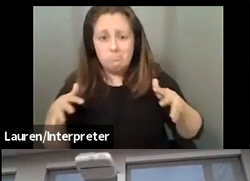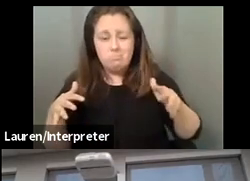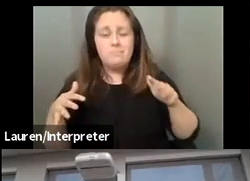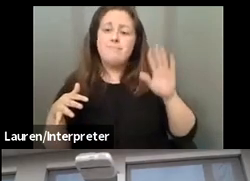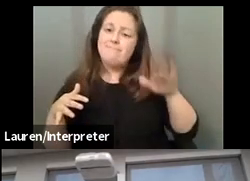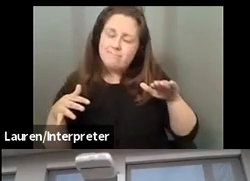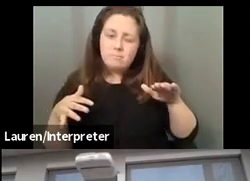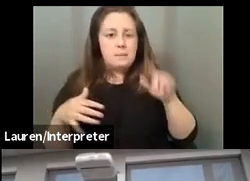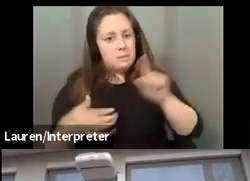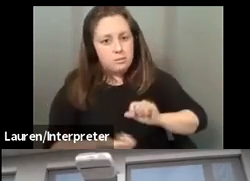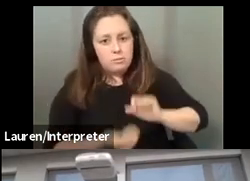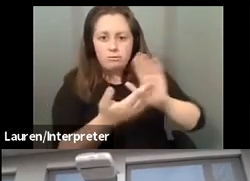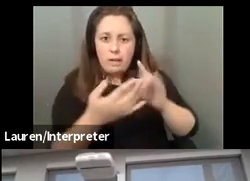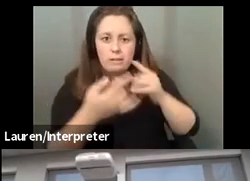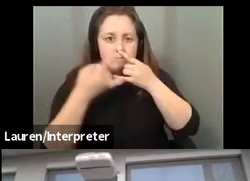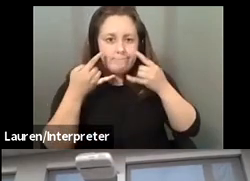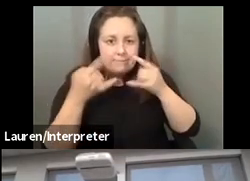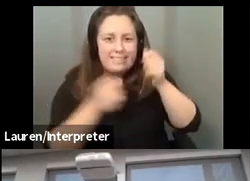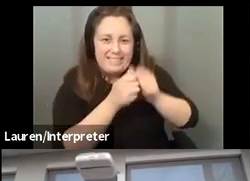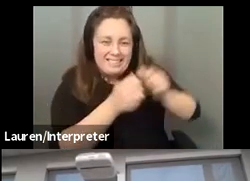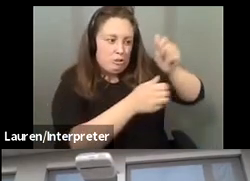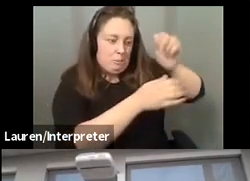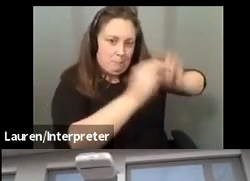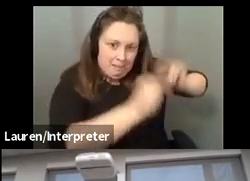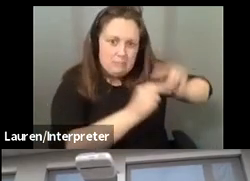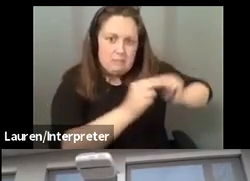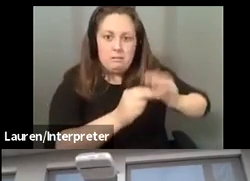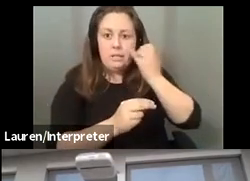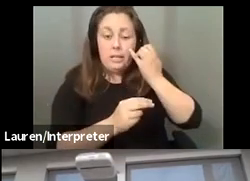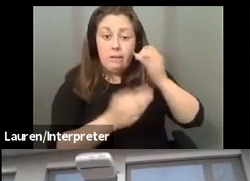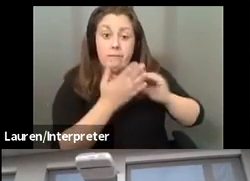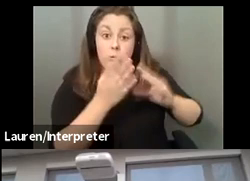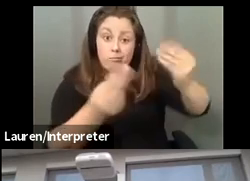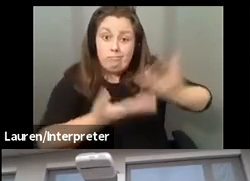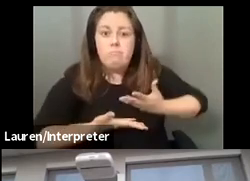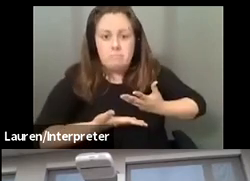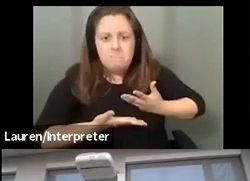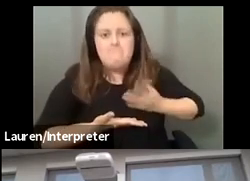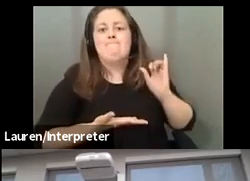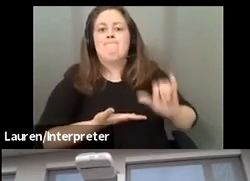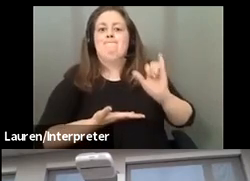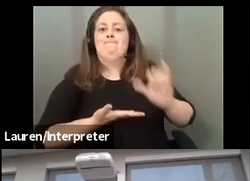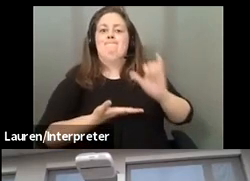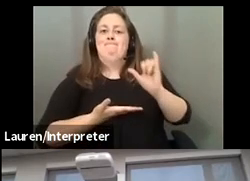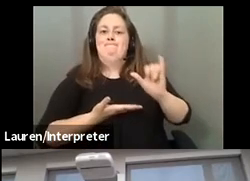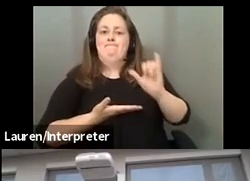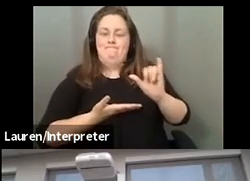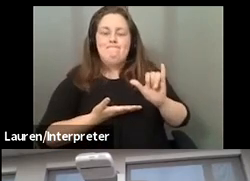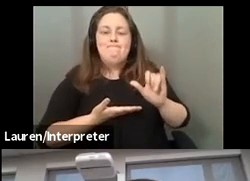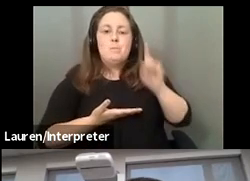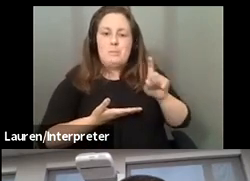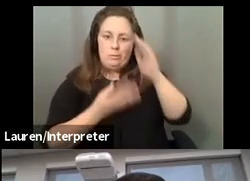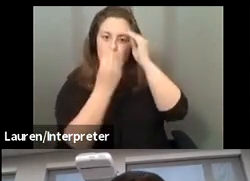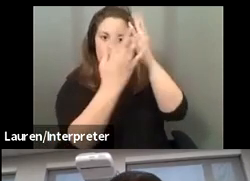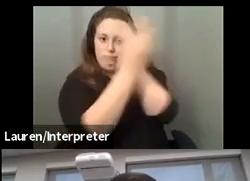has to be addressed in every building. If that's what our students are telling us, then we need to have our building leaders follow